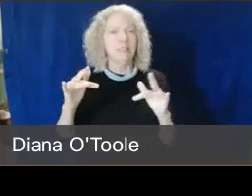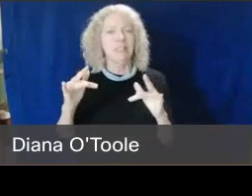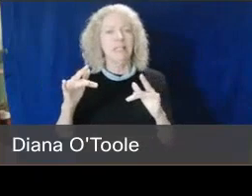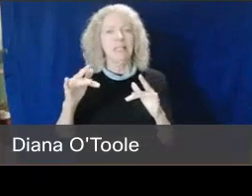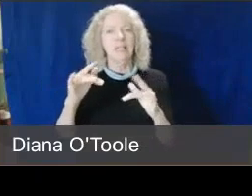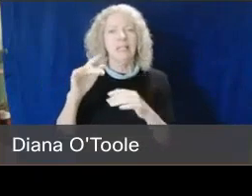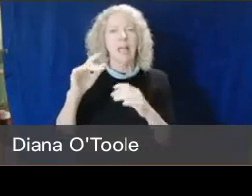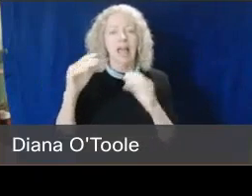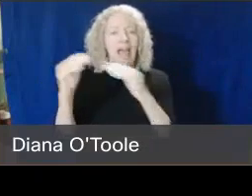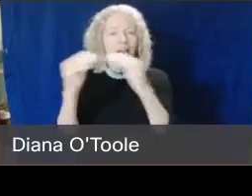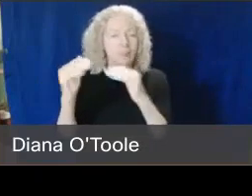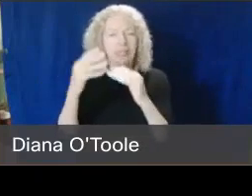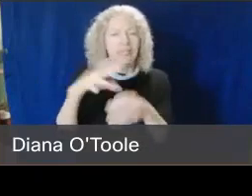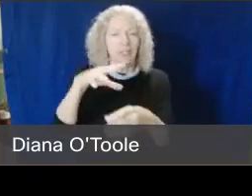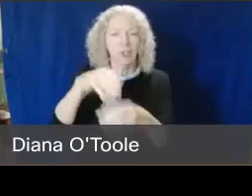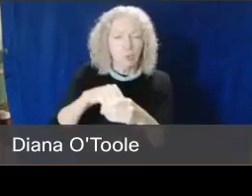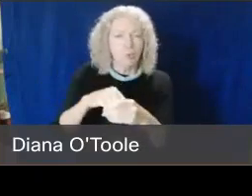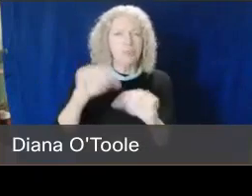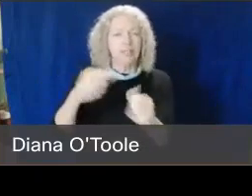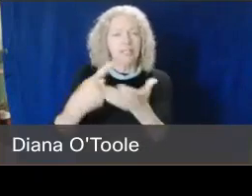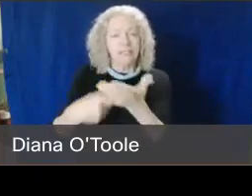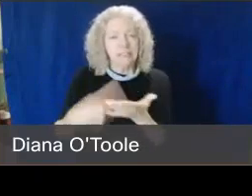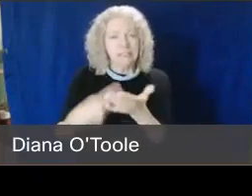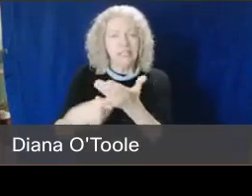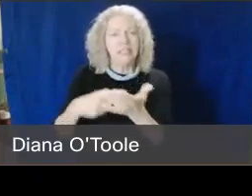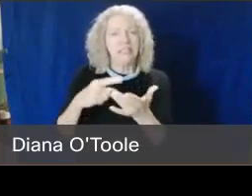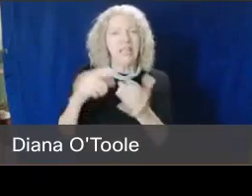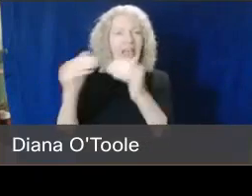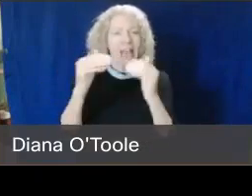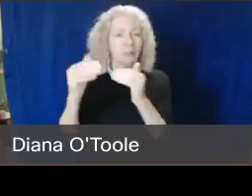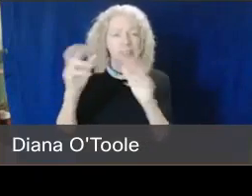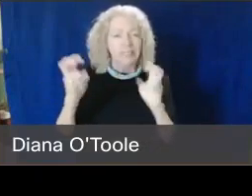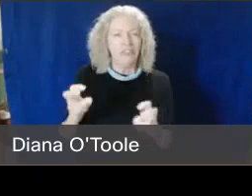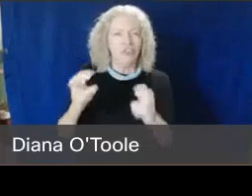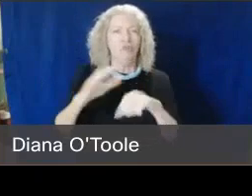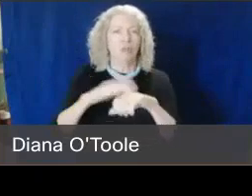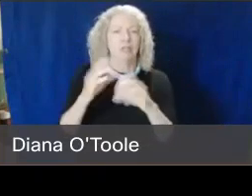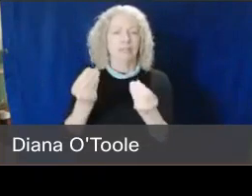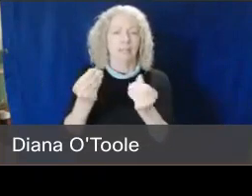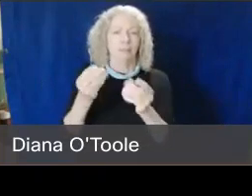talk about equity issues on campus using HyFlex technology in those rooms.